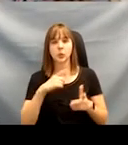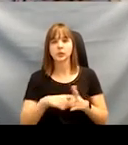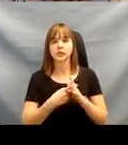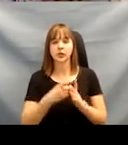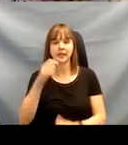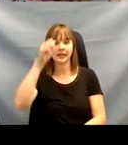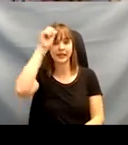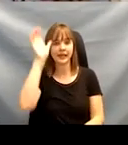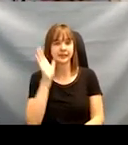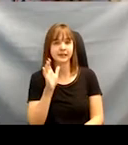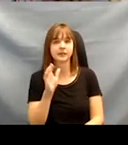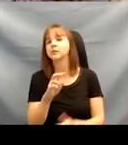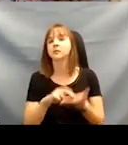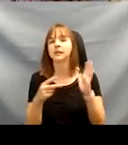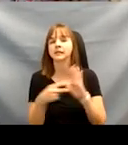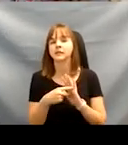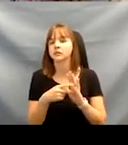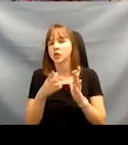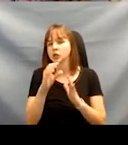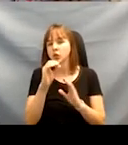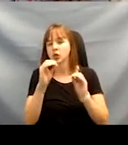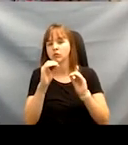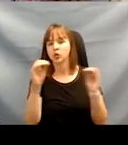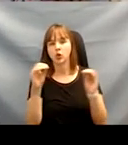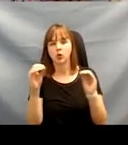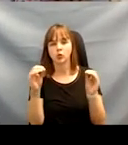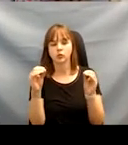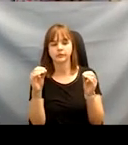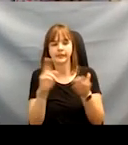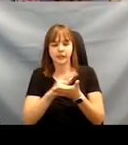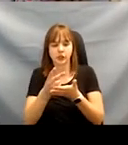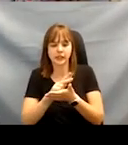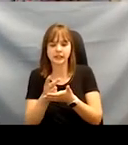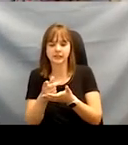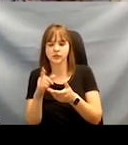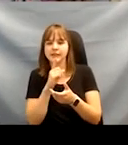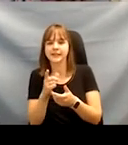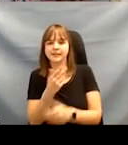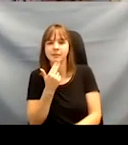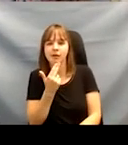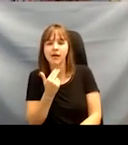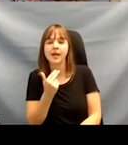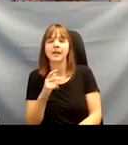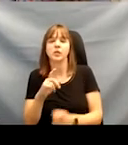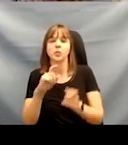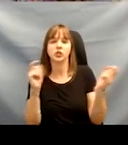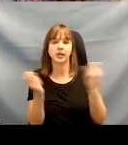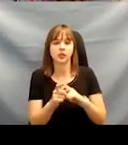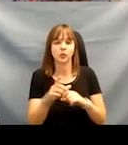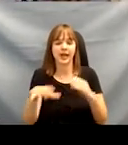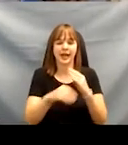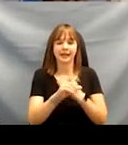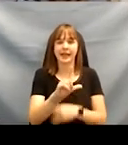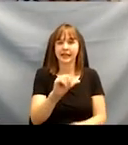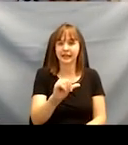commercial location, kitchen, to LA with a commercial kitchen in like one of the most expensive spots. So it's definitely a jump